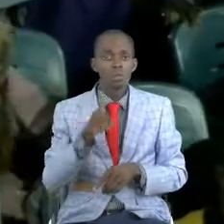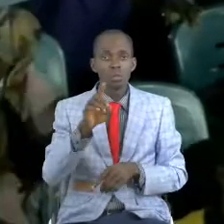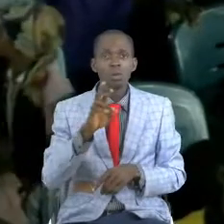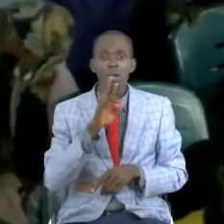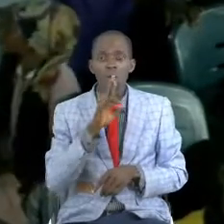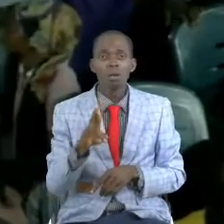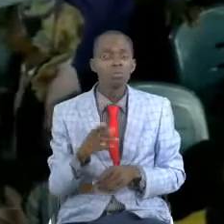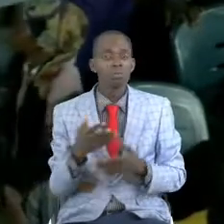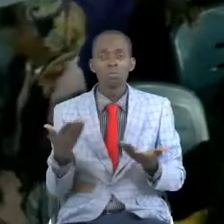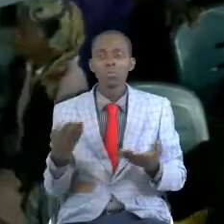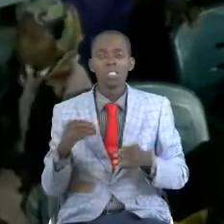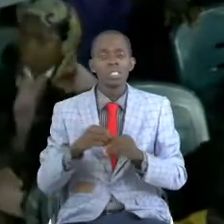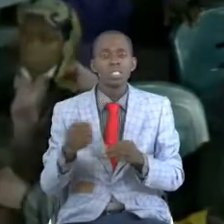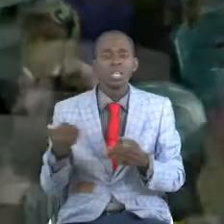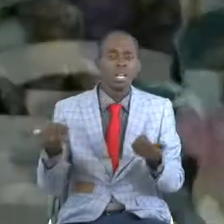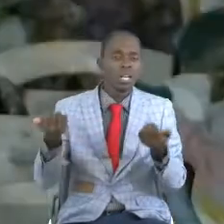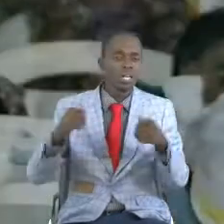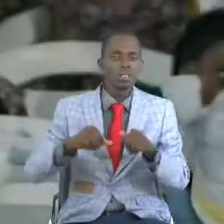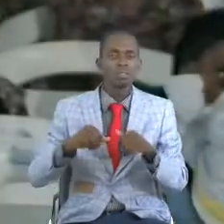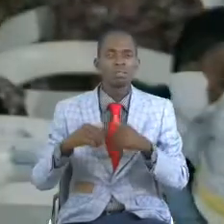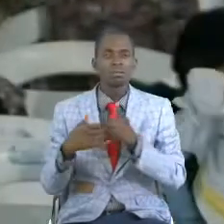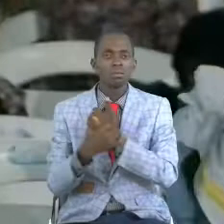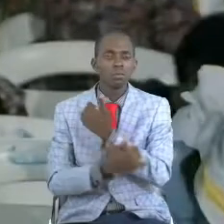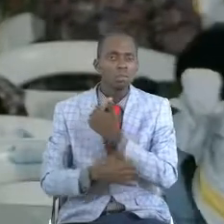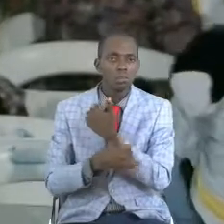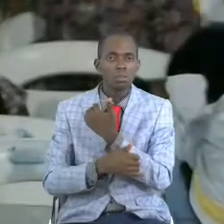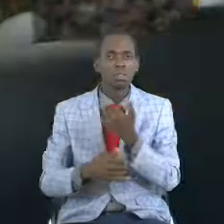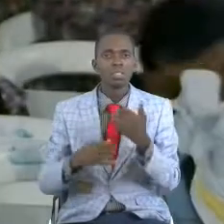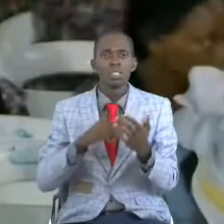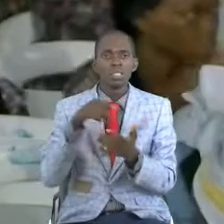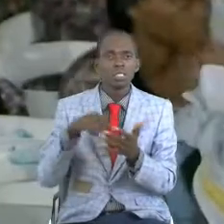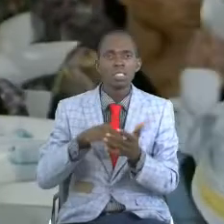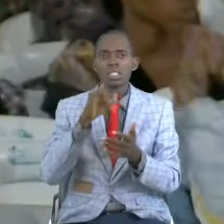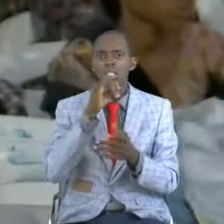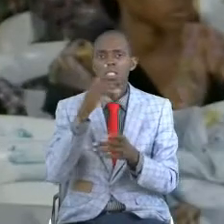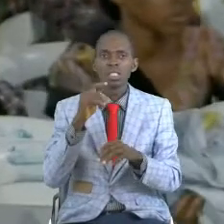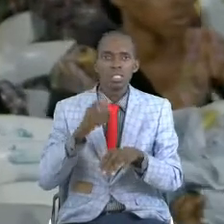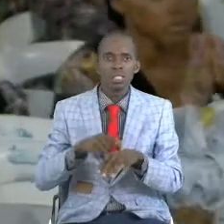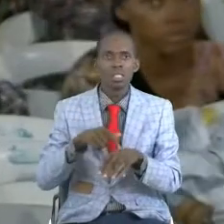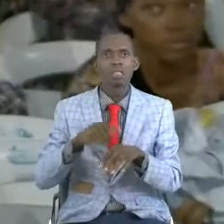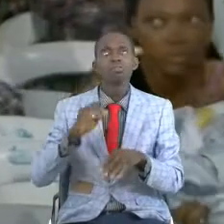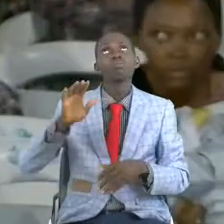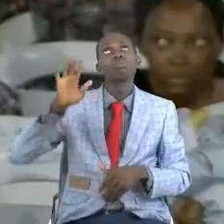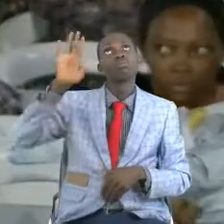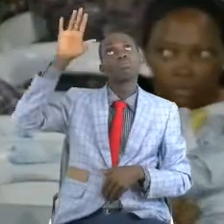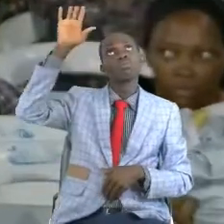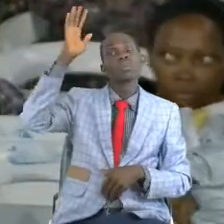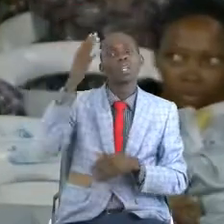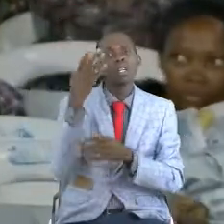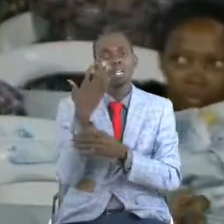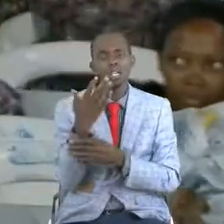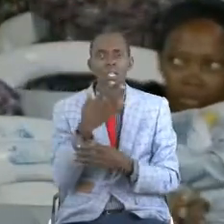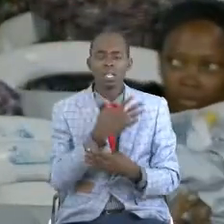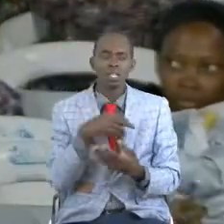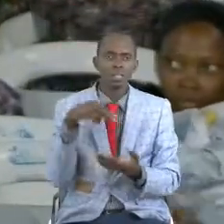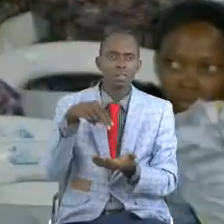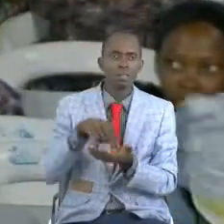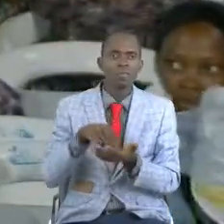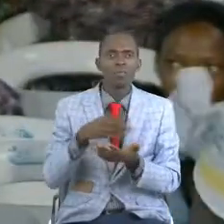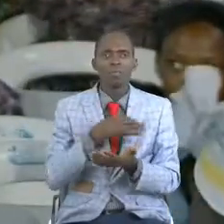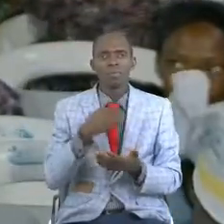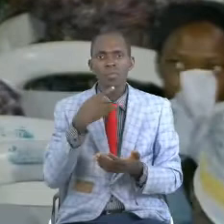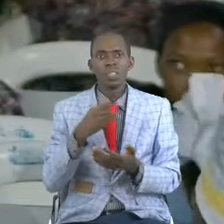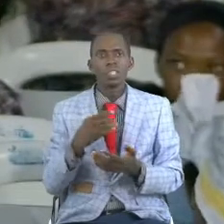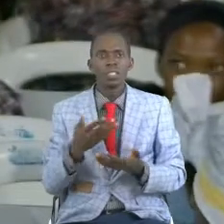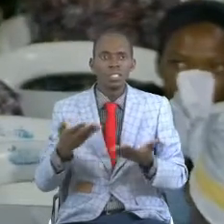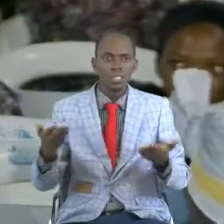congregation, in any country, this is the time. Raise up your hand and stand up and say, Lord, here am I. Be